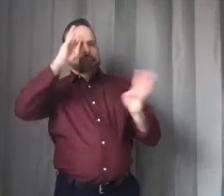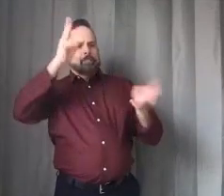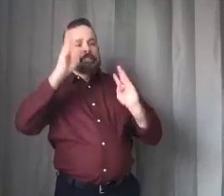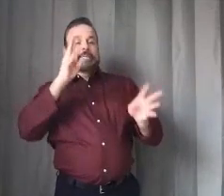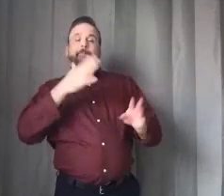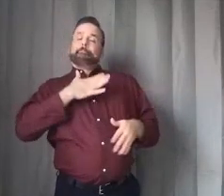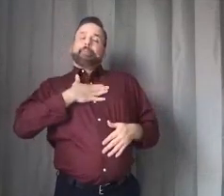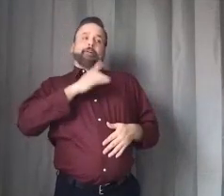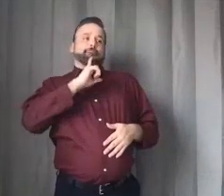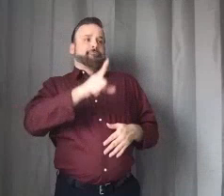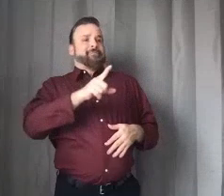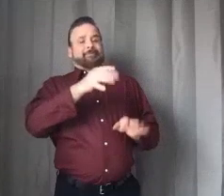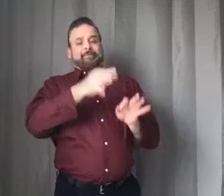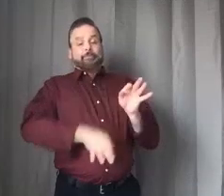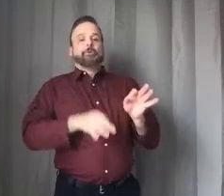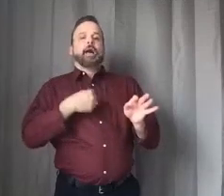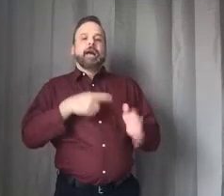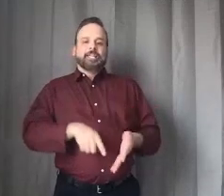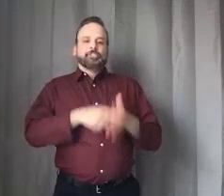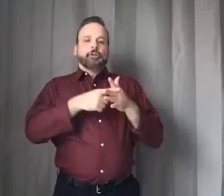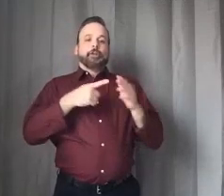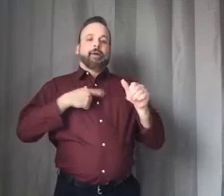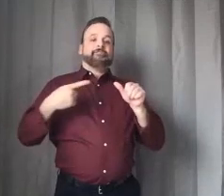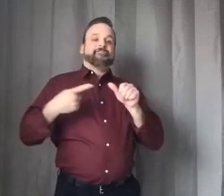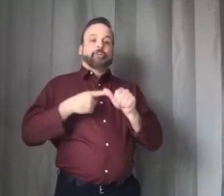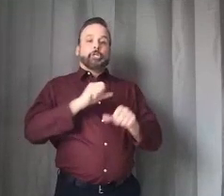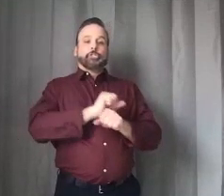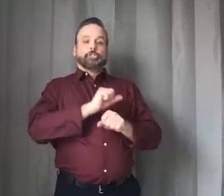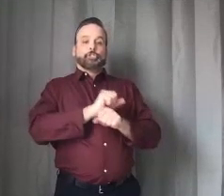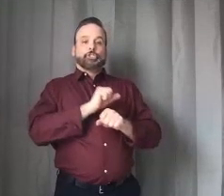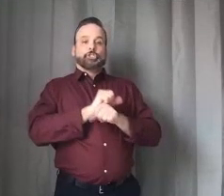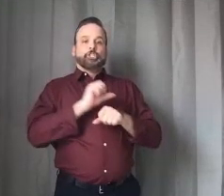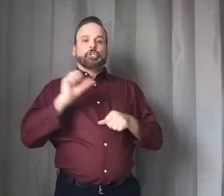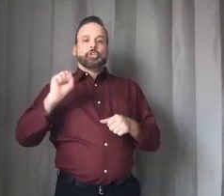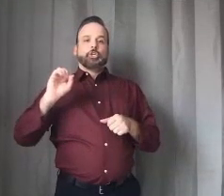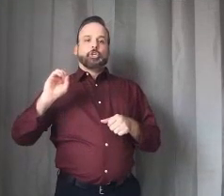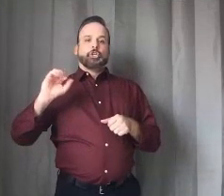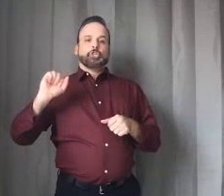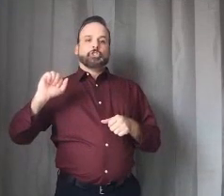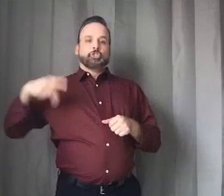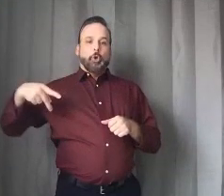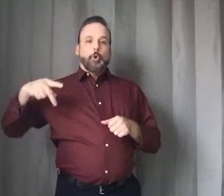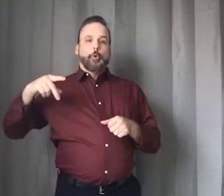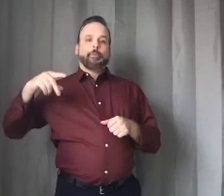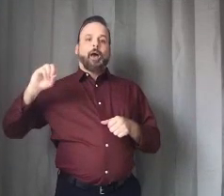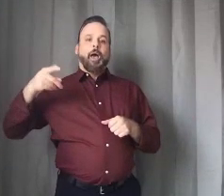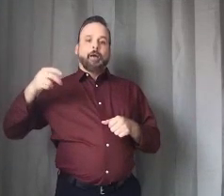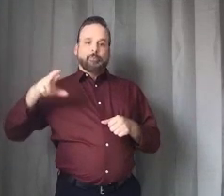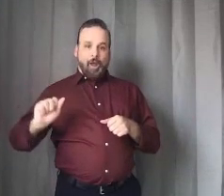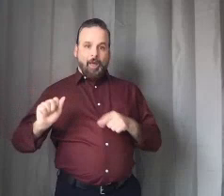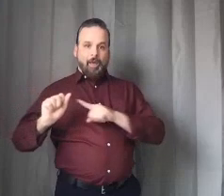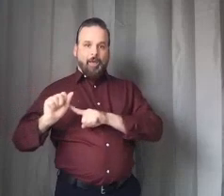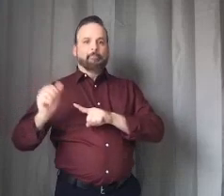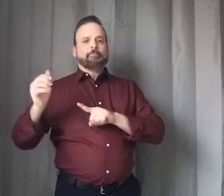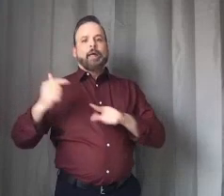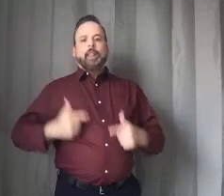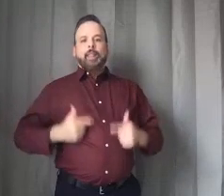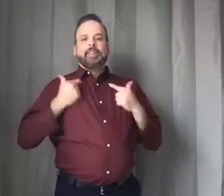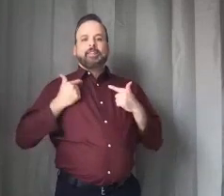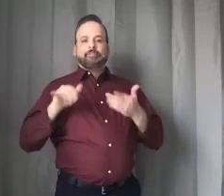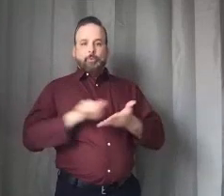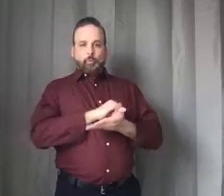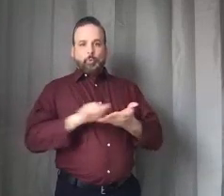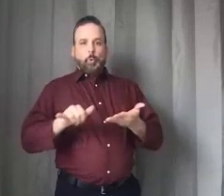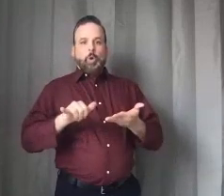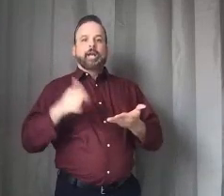actually started out, my first job was in soap operas. So I lived in, I still live in New York, but I